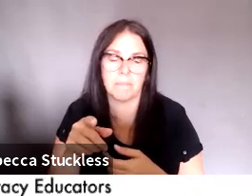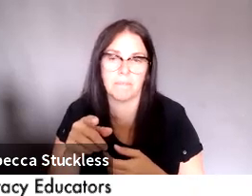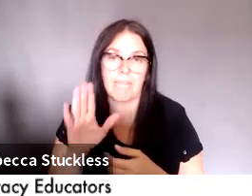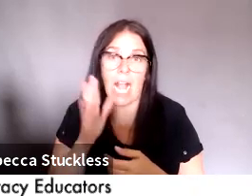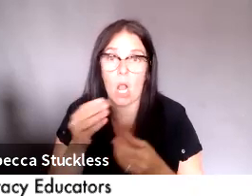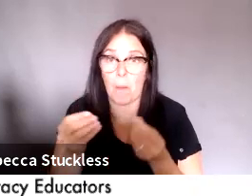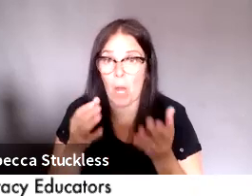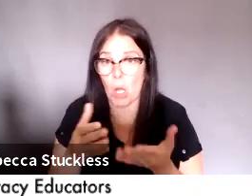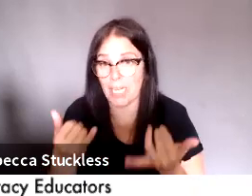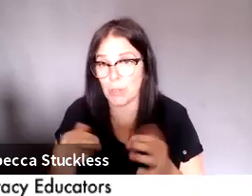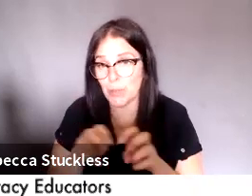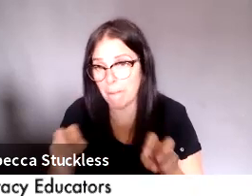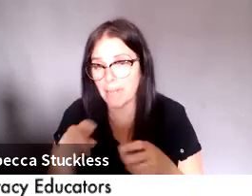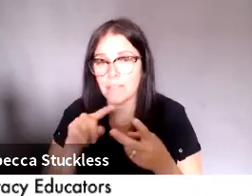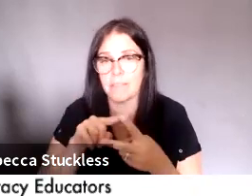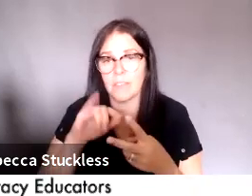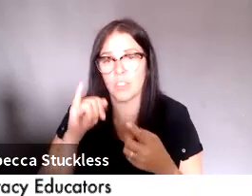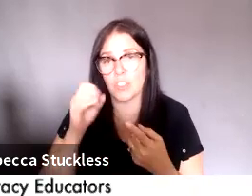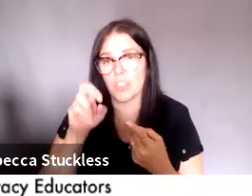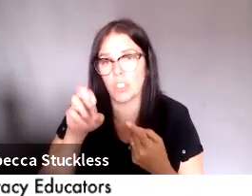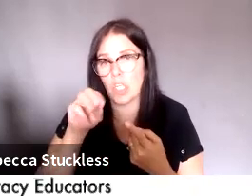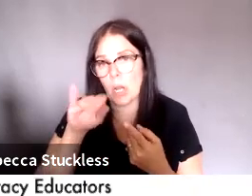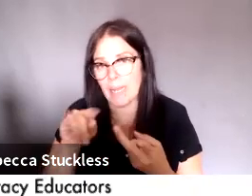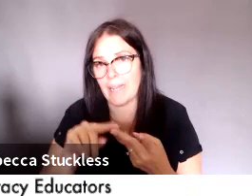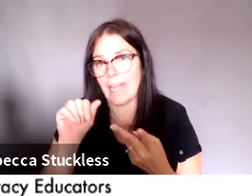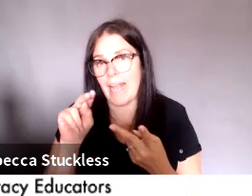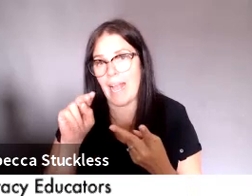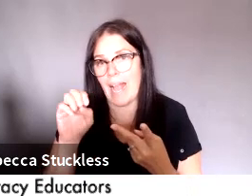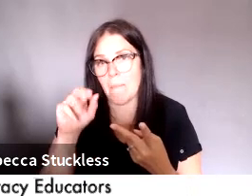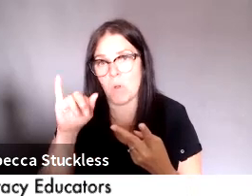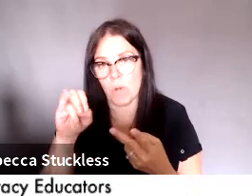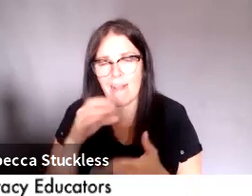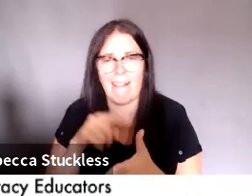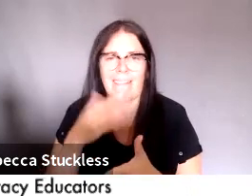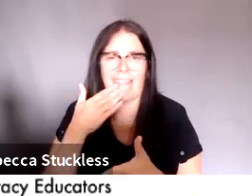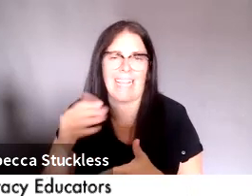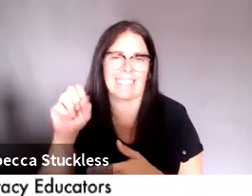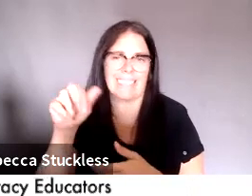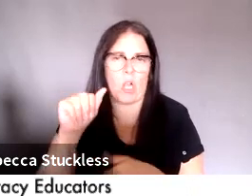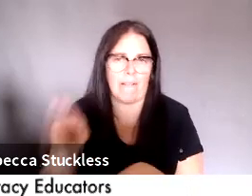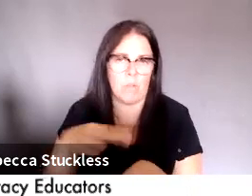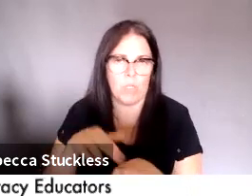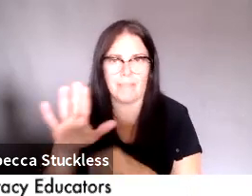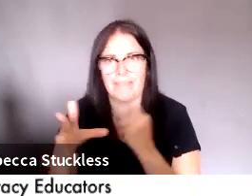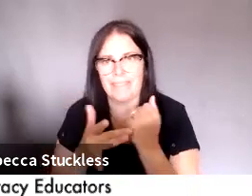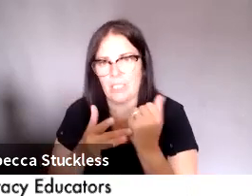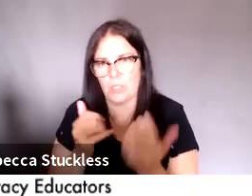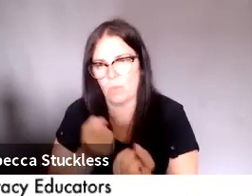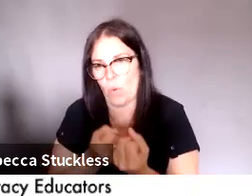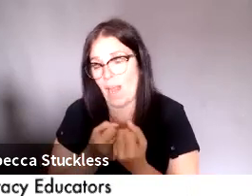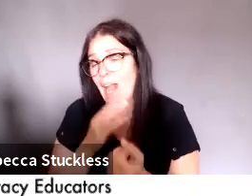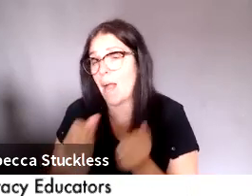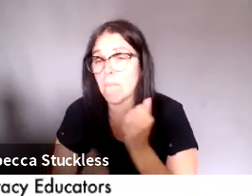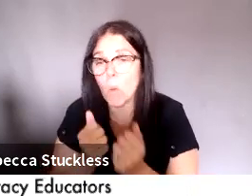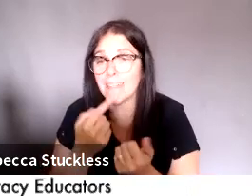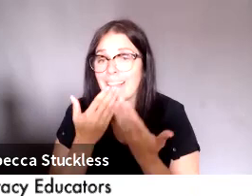moderators today, Jeremy and Anne-Marie. And of course, thanks Sarah for her technical support and assistance. And most of all, to thank all